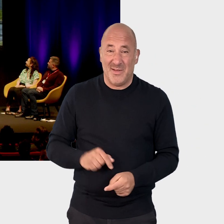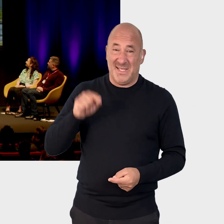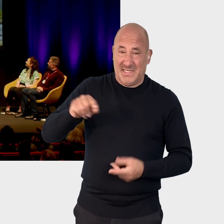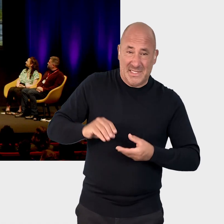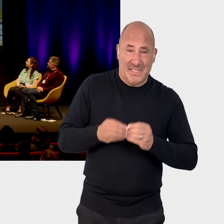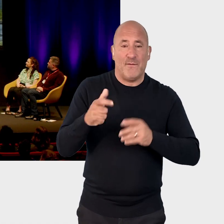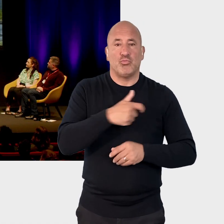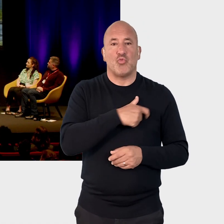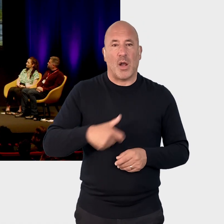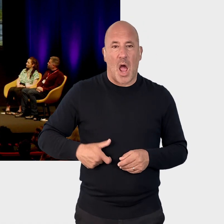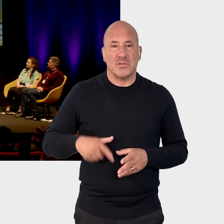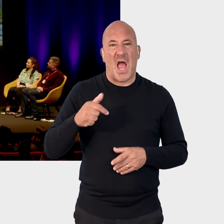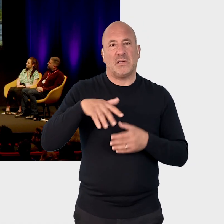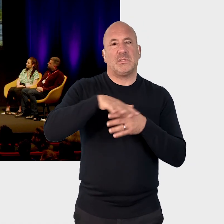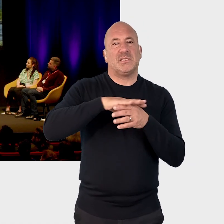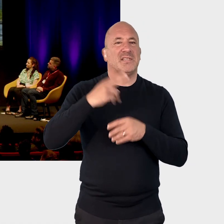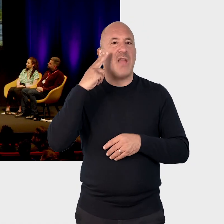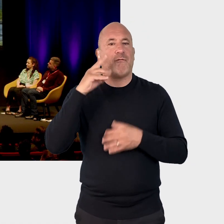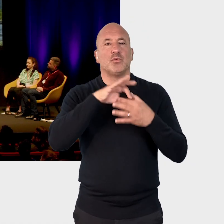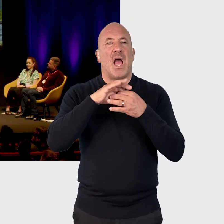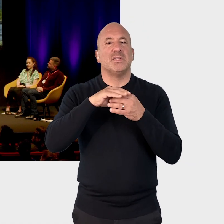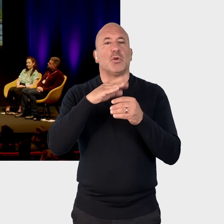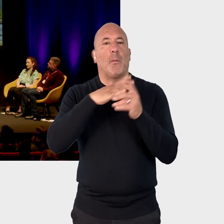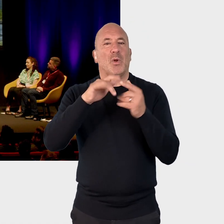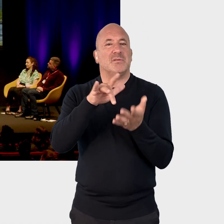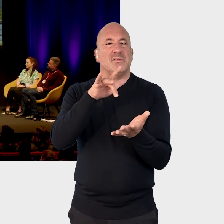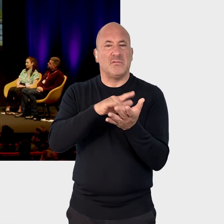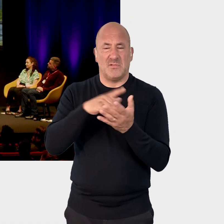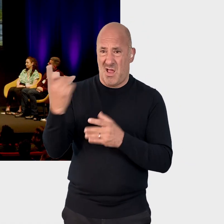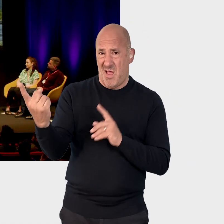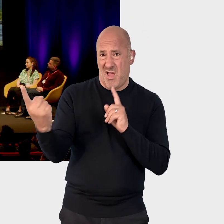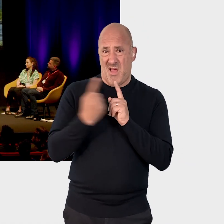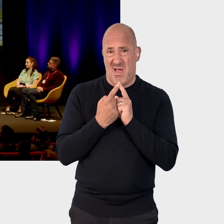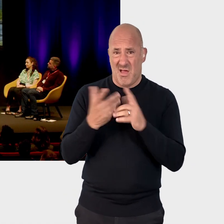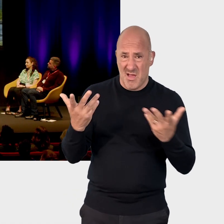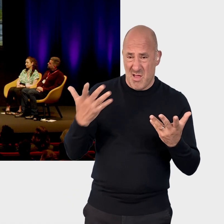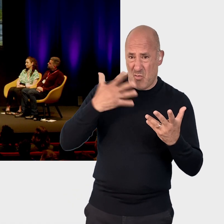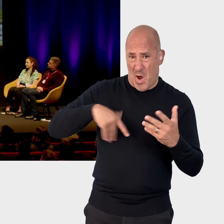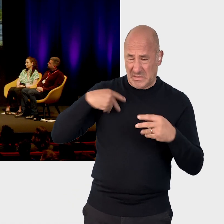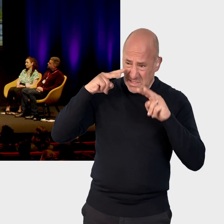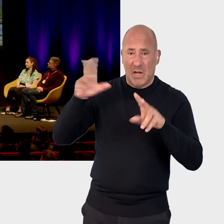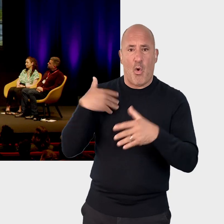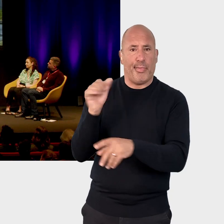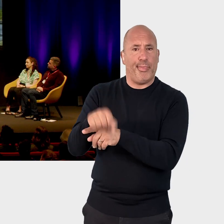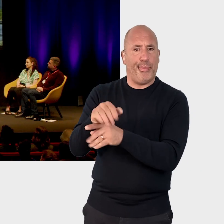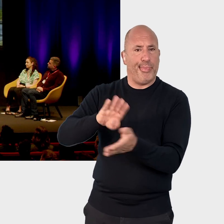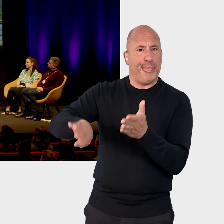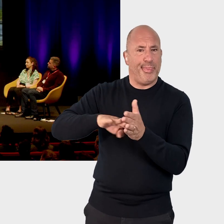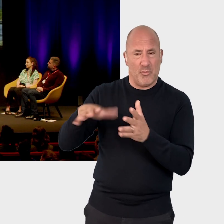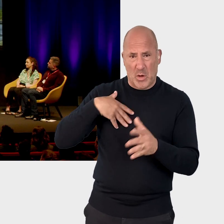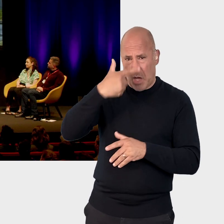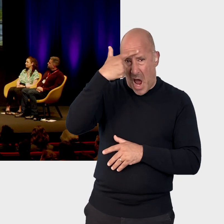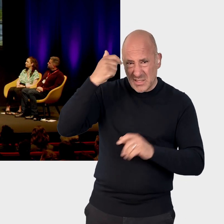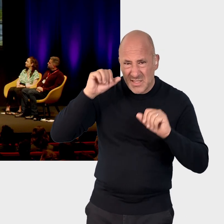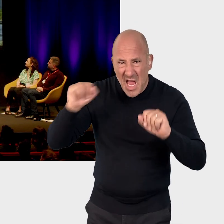So this particular piece was created for the Doncaster and District Deaf Society Community Centre. They came to us and they said that they